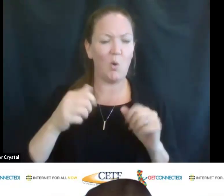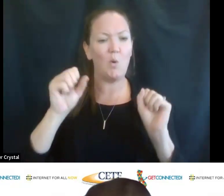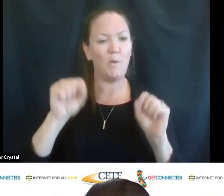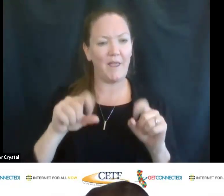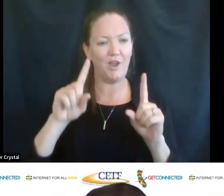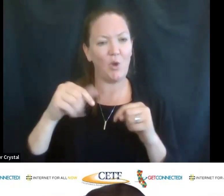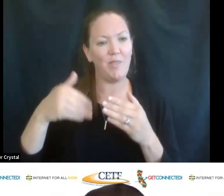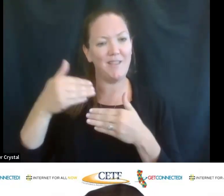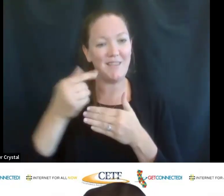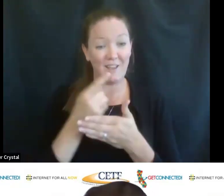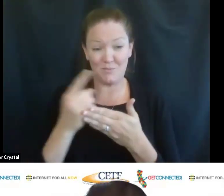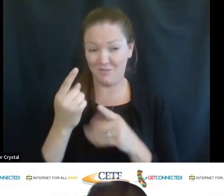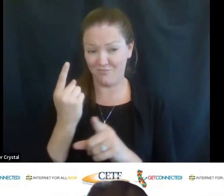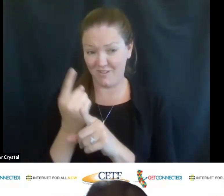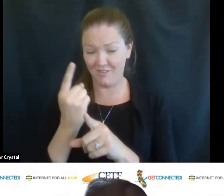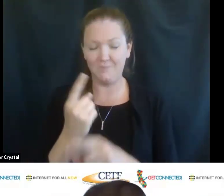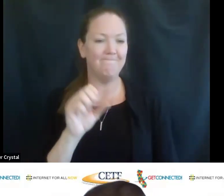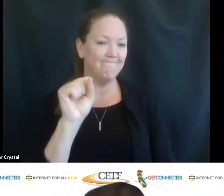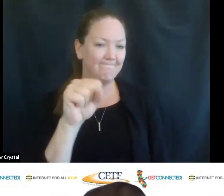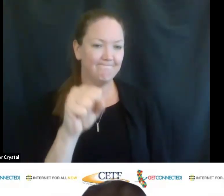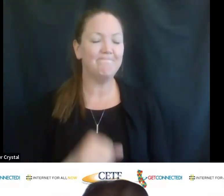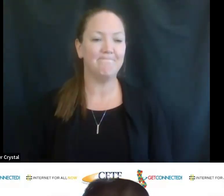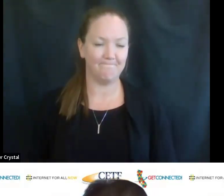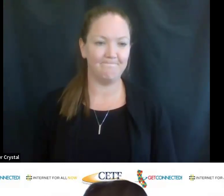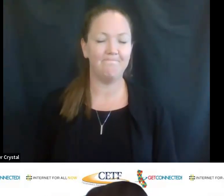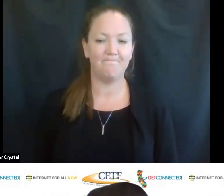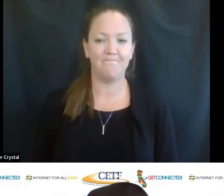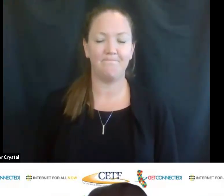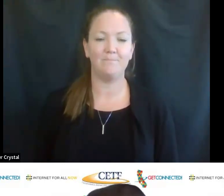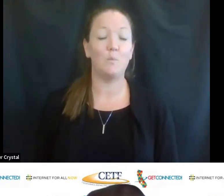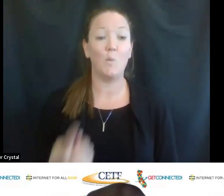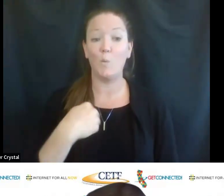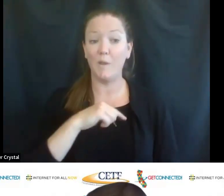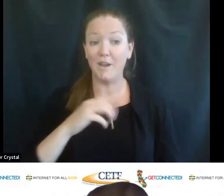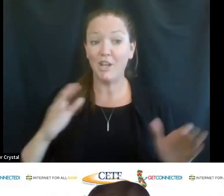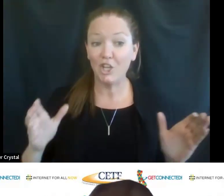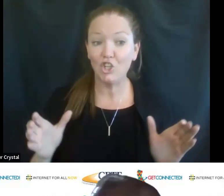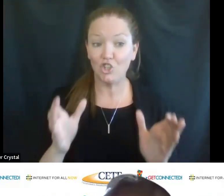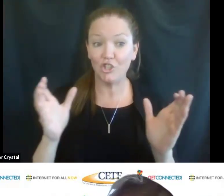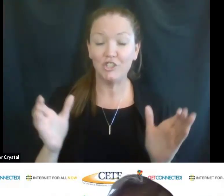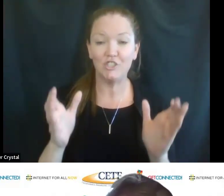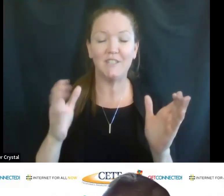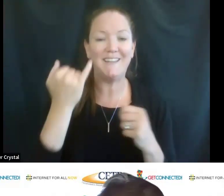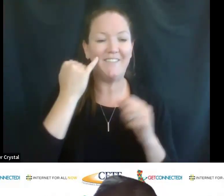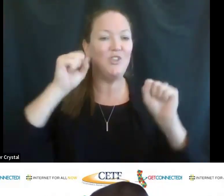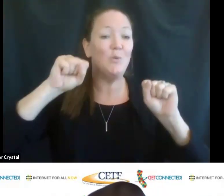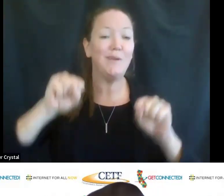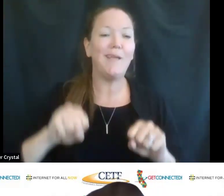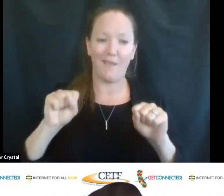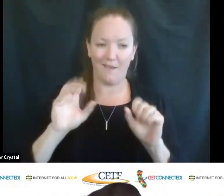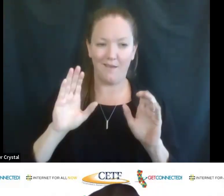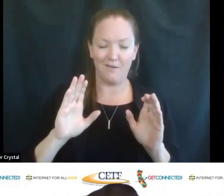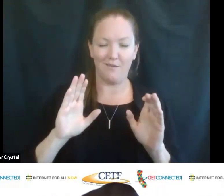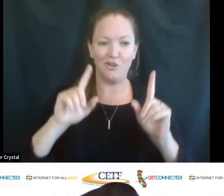one the following week. Is that correct? It is. We are Yeah. encouraging, if you're able to attend the one that